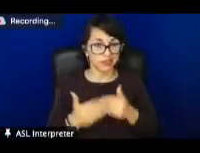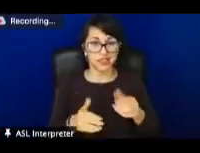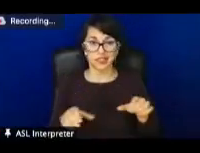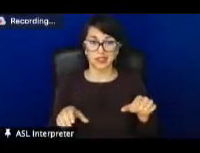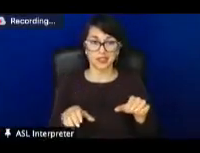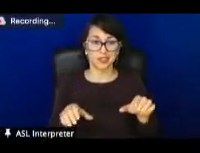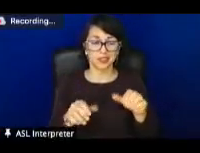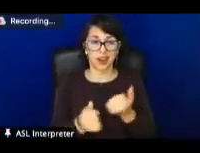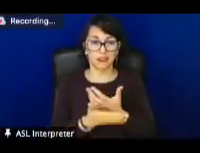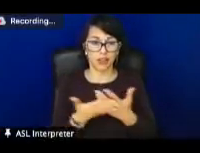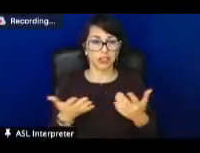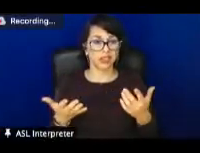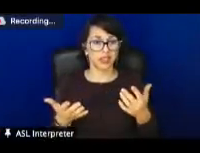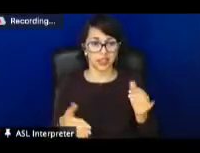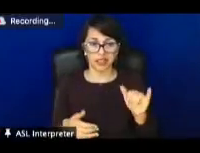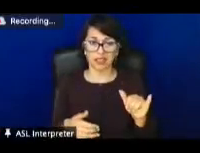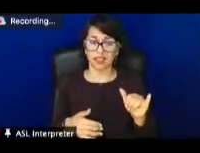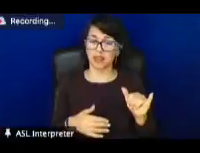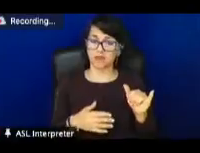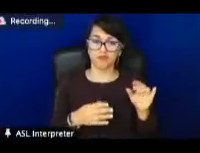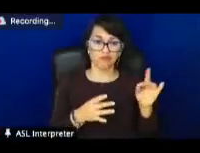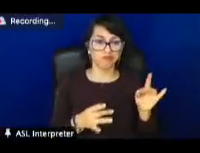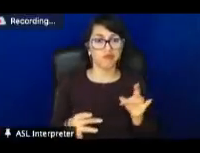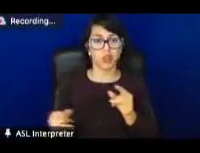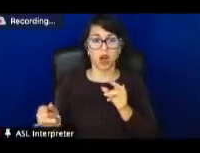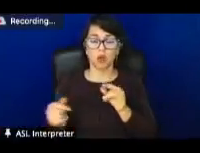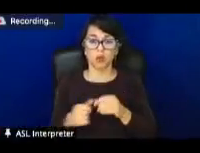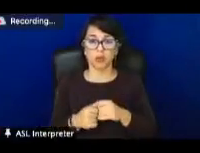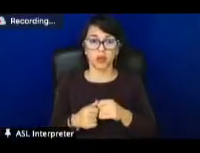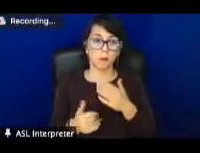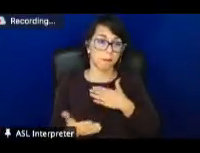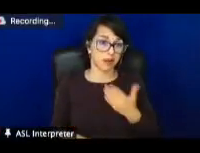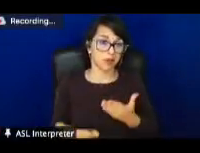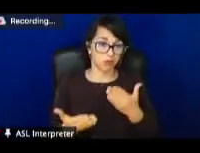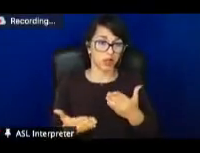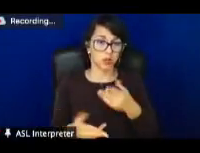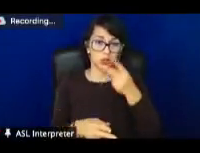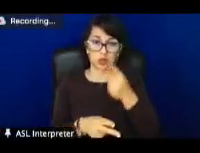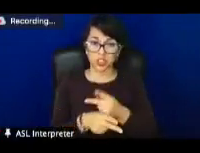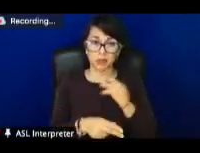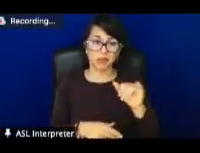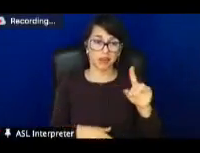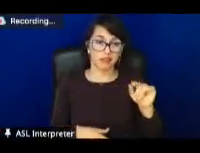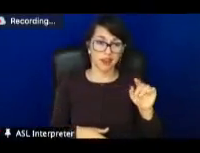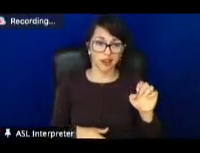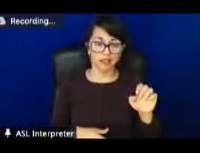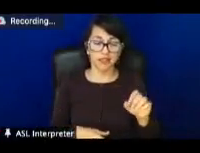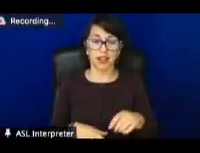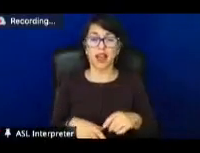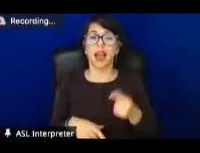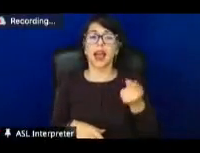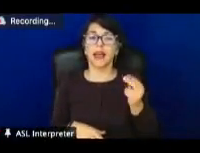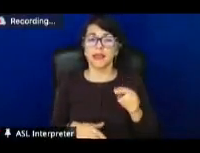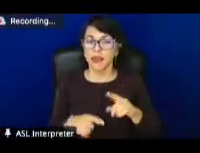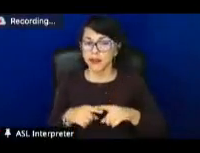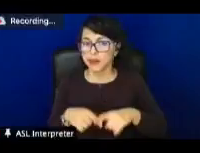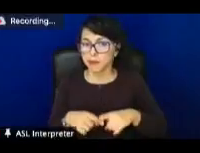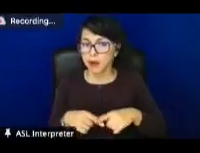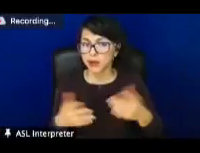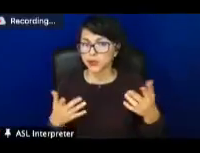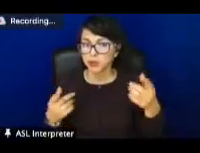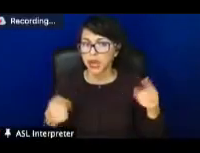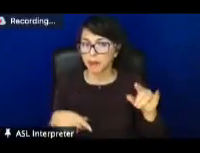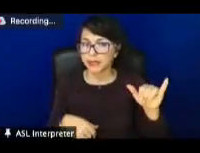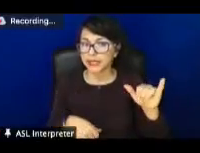it? My recommendation would be to keep it, and then depending on that 16th, that could be the final meeting of it.